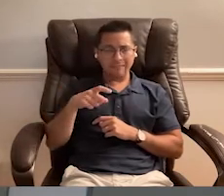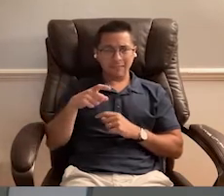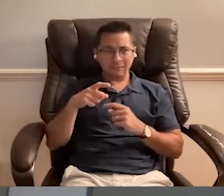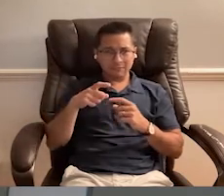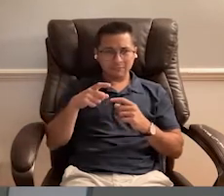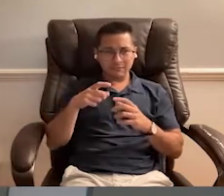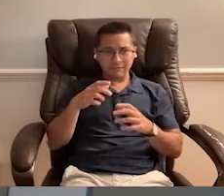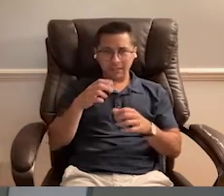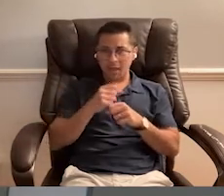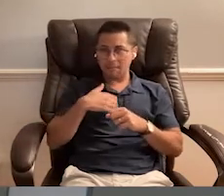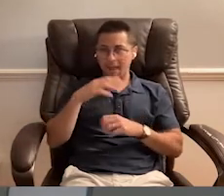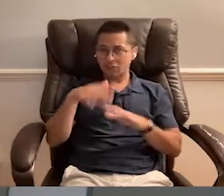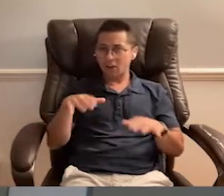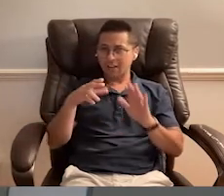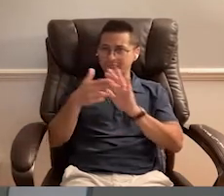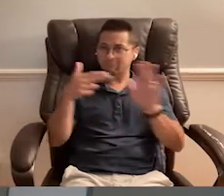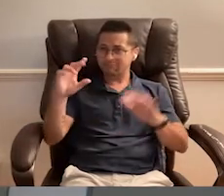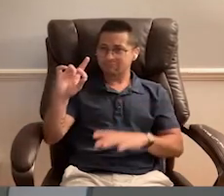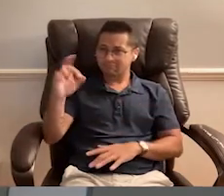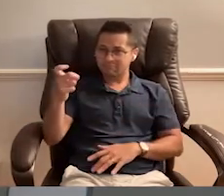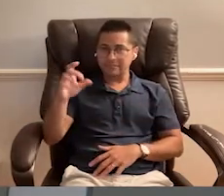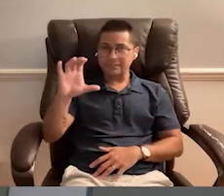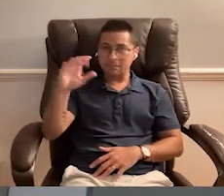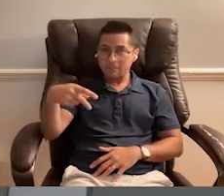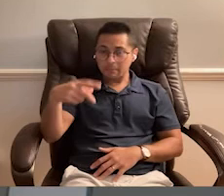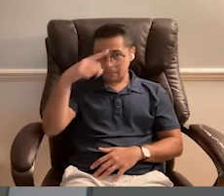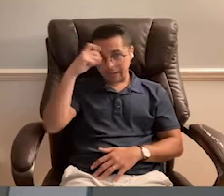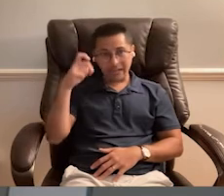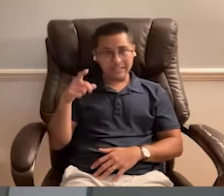diagnoses. So I had to go to the trouble to get my kid diagnosed with CP